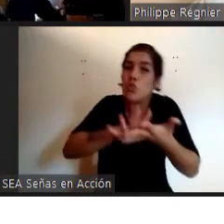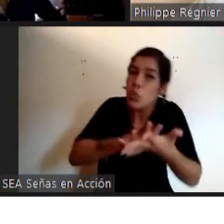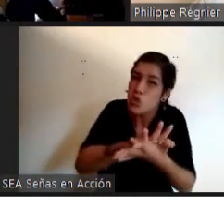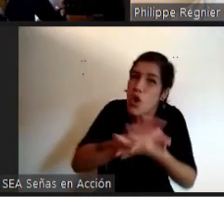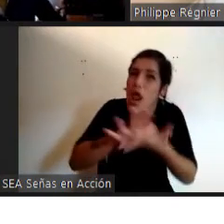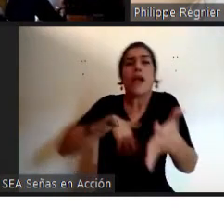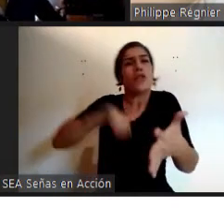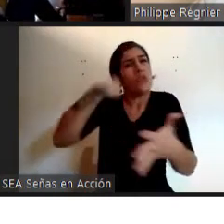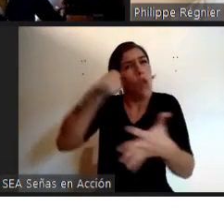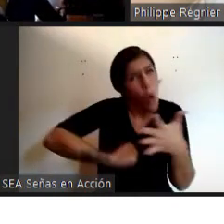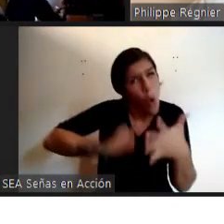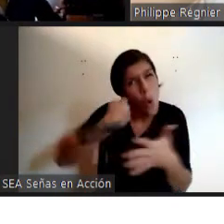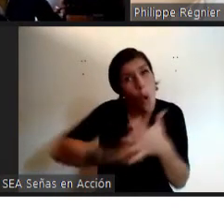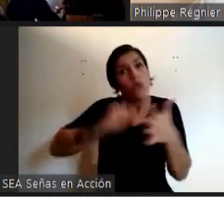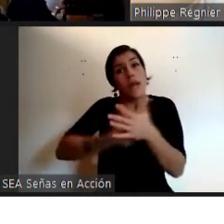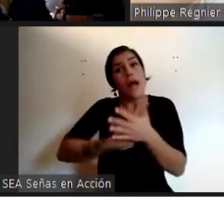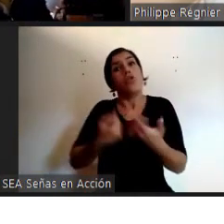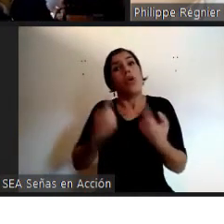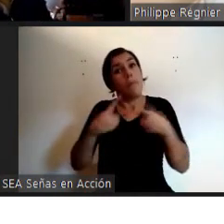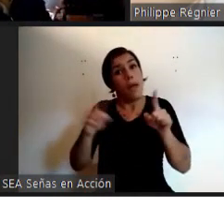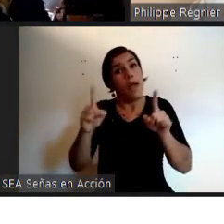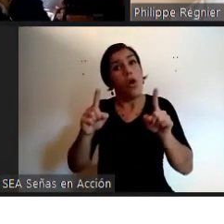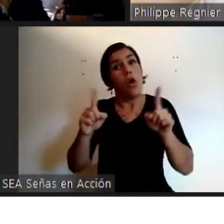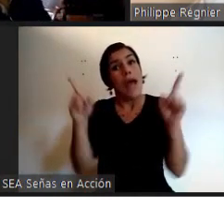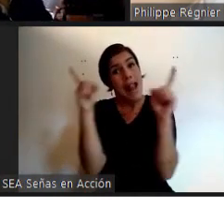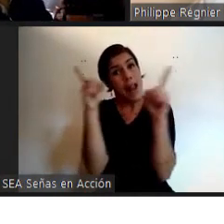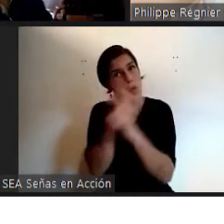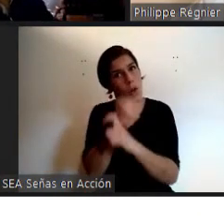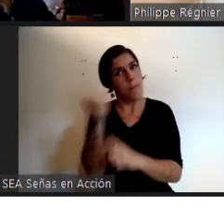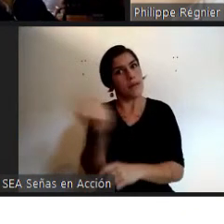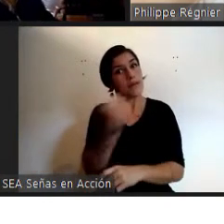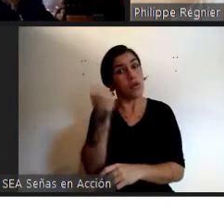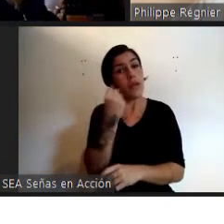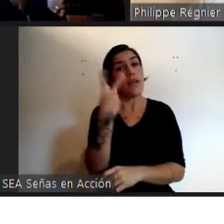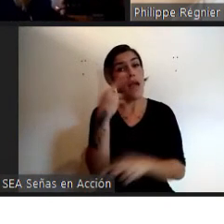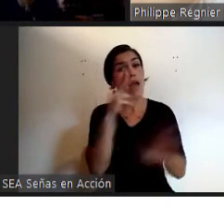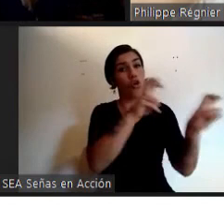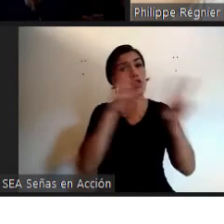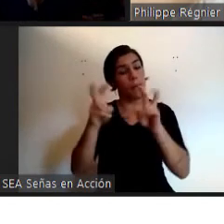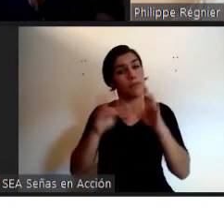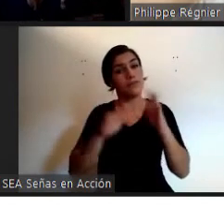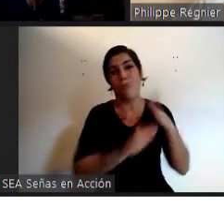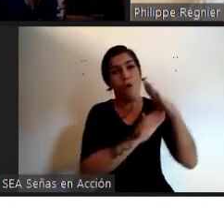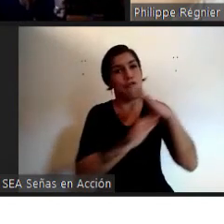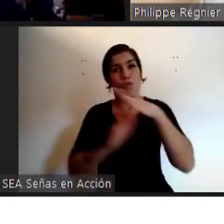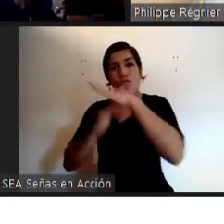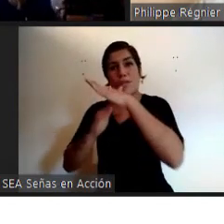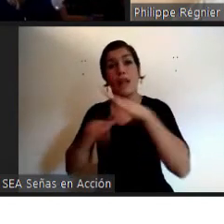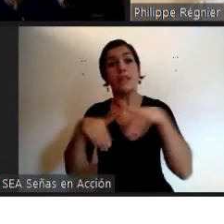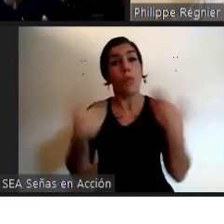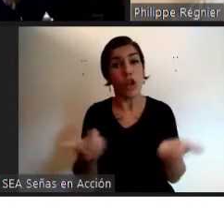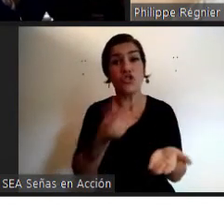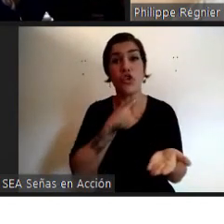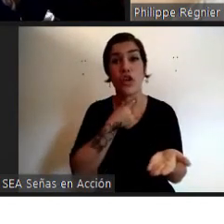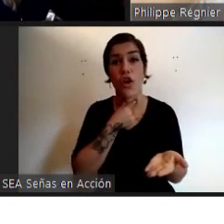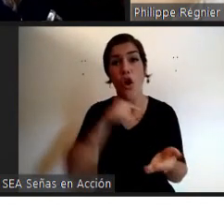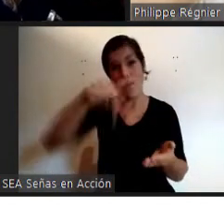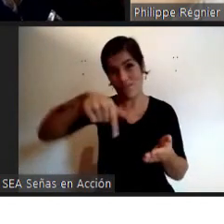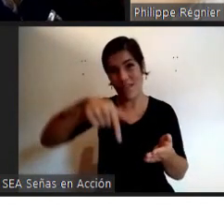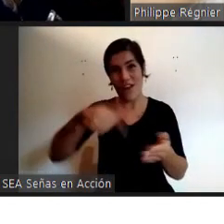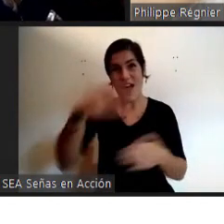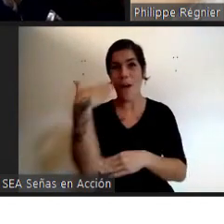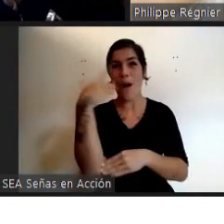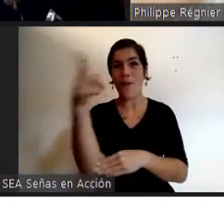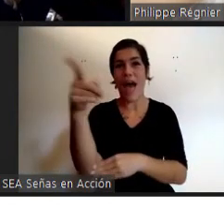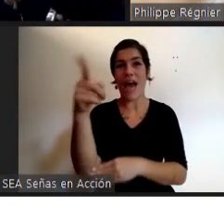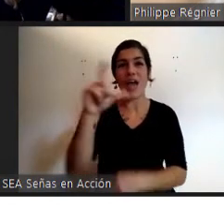but this is part and parcel of the problem. So let's have a 5-minute round assigned